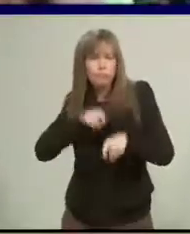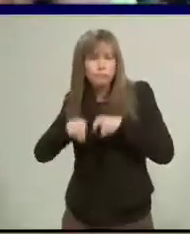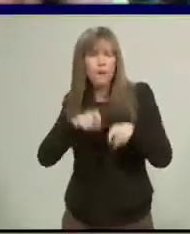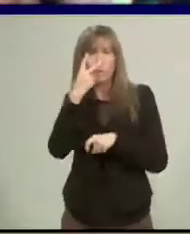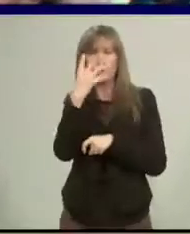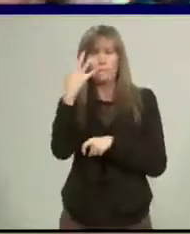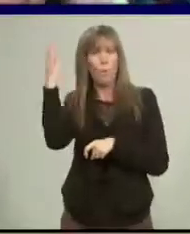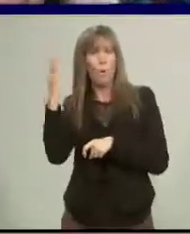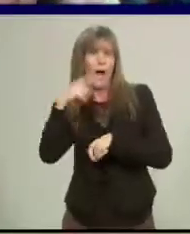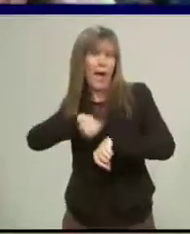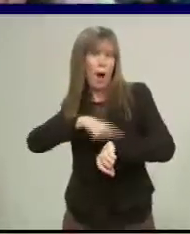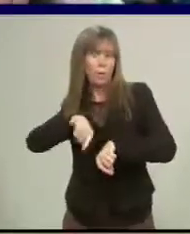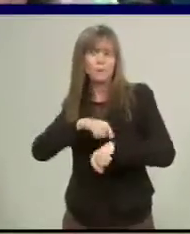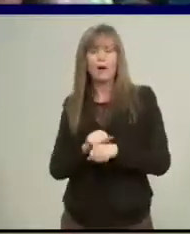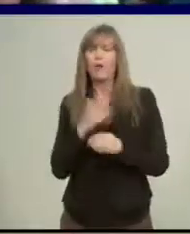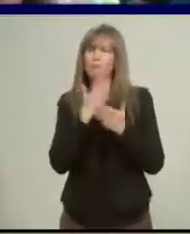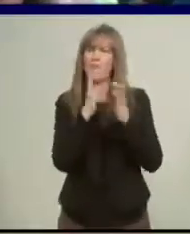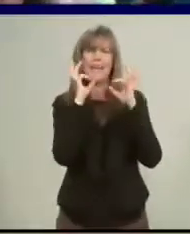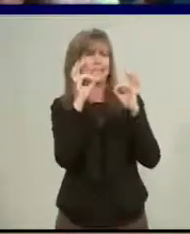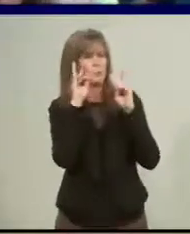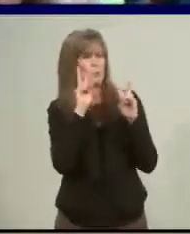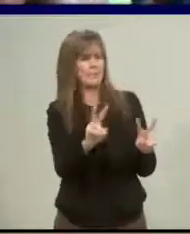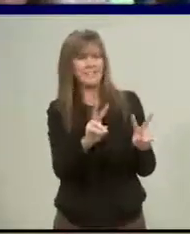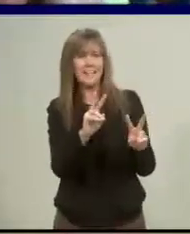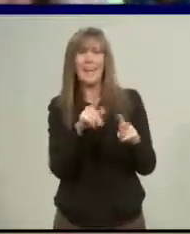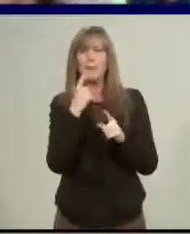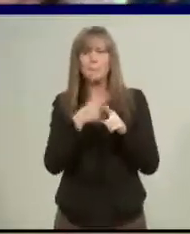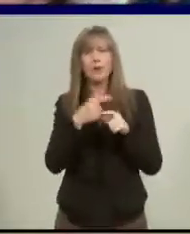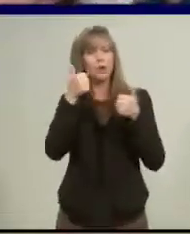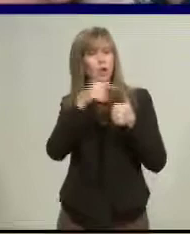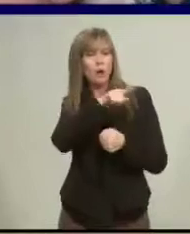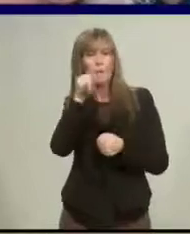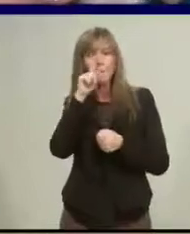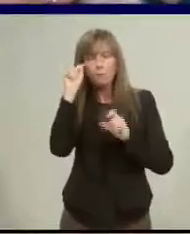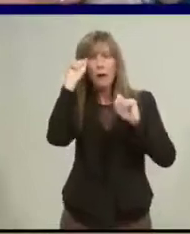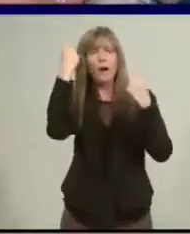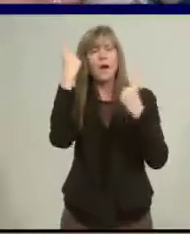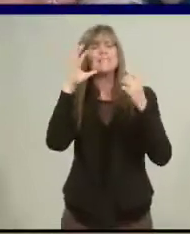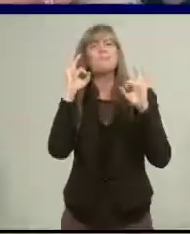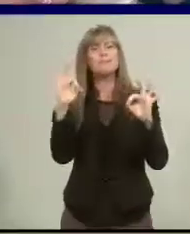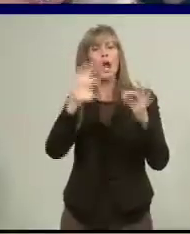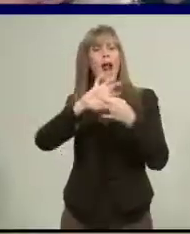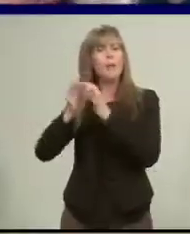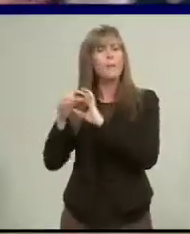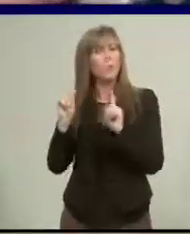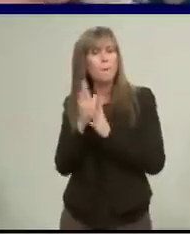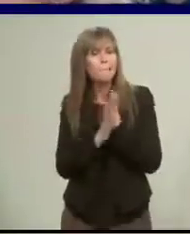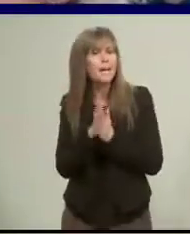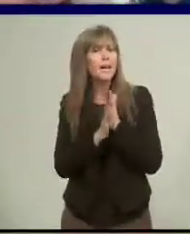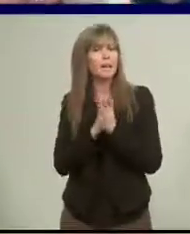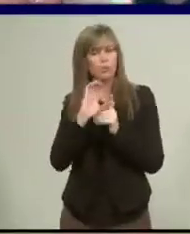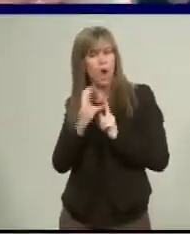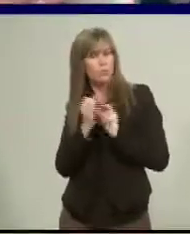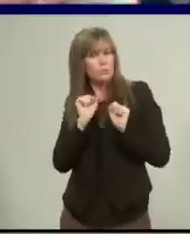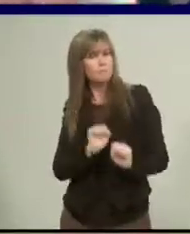hours. Oh, it's excellent to see it, and it's really good to get what Special Olympics is all about, and people enjoy the culture of